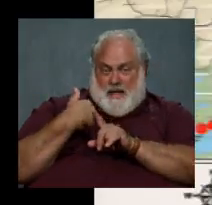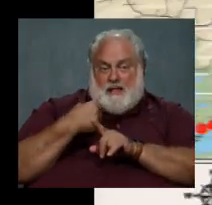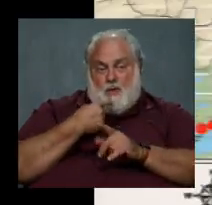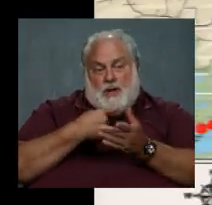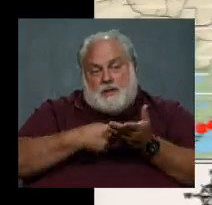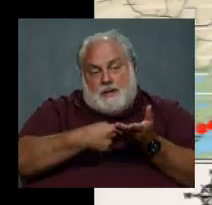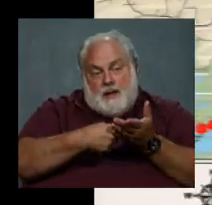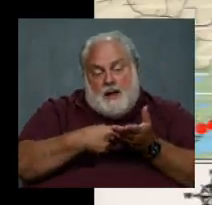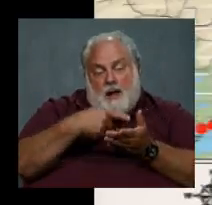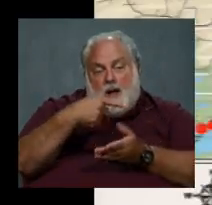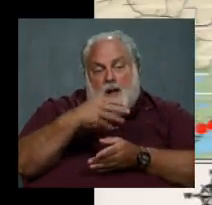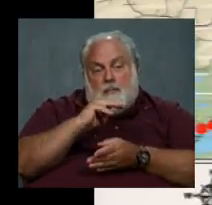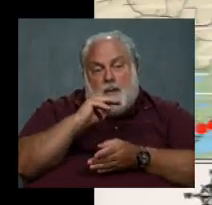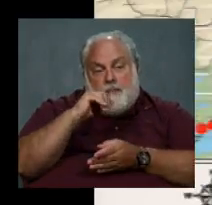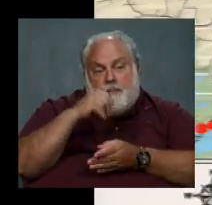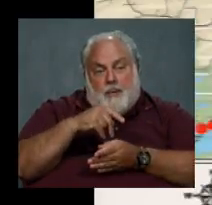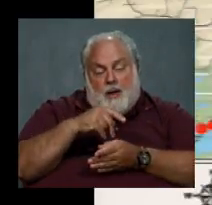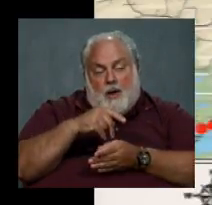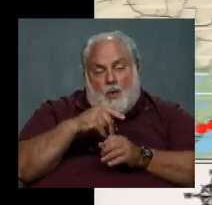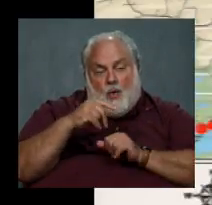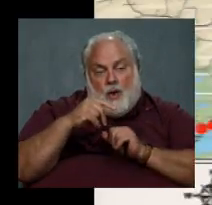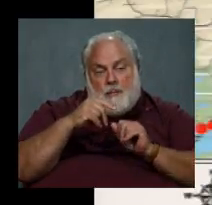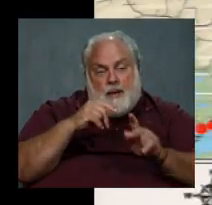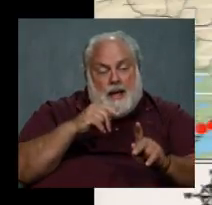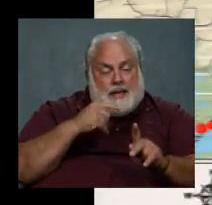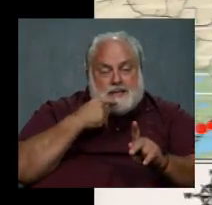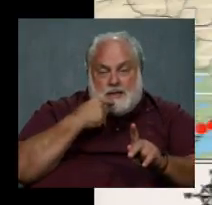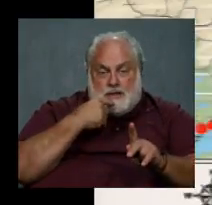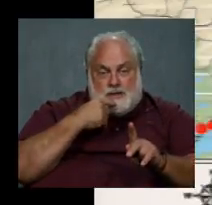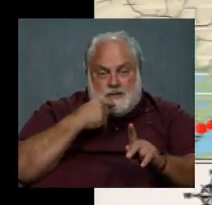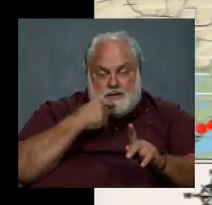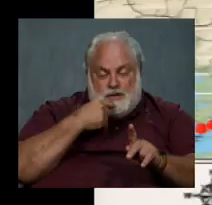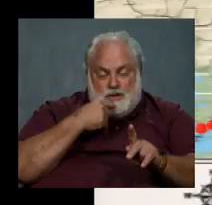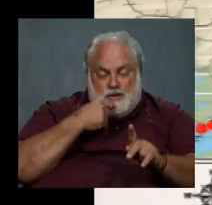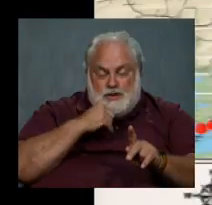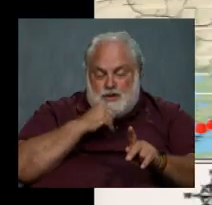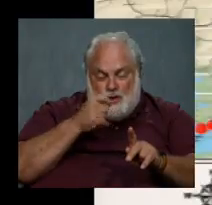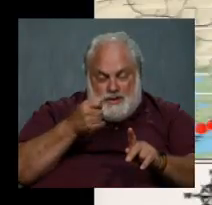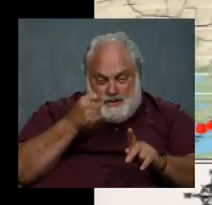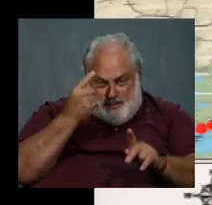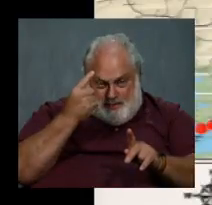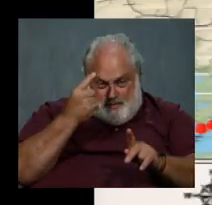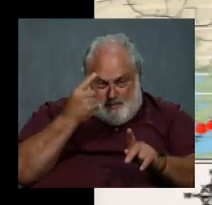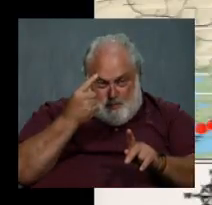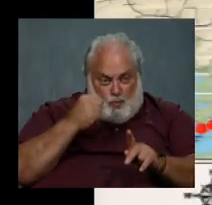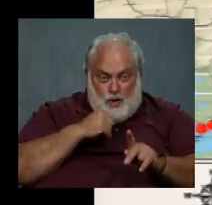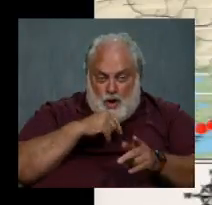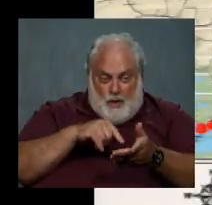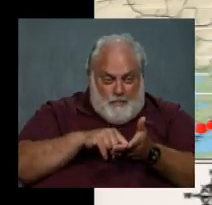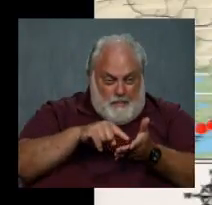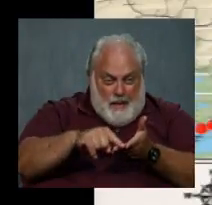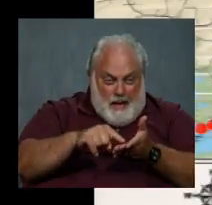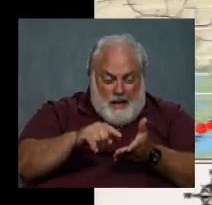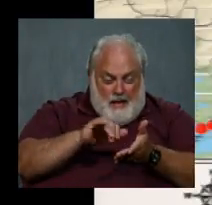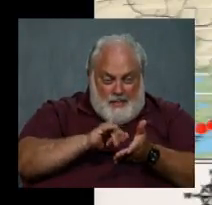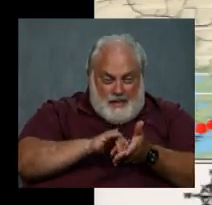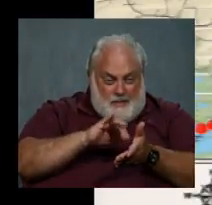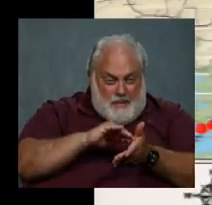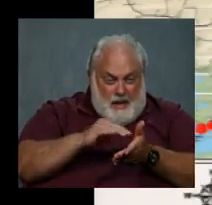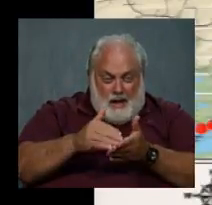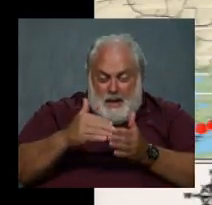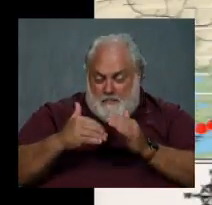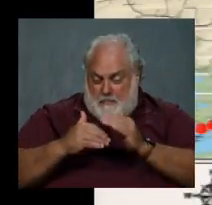water back, and what if you, I said, y'all don't get it. We're not going to pay you all this amount of money, and we're not going to build the infrastructure, because this